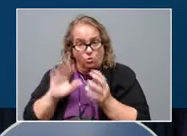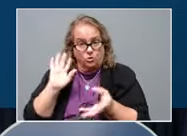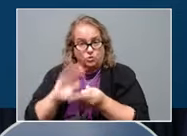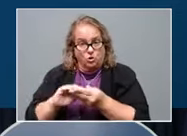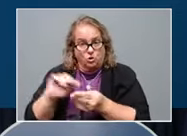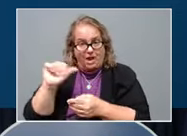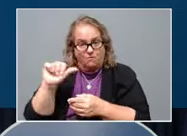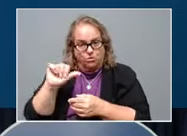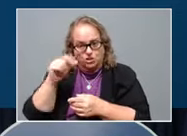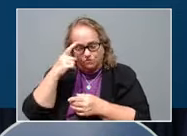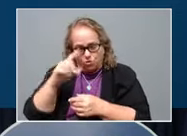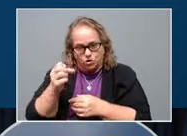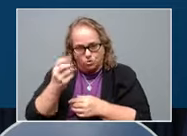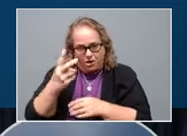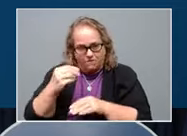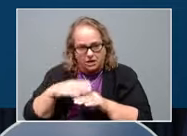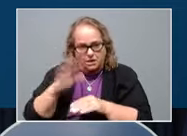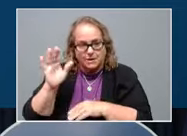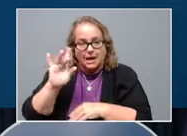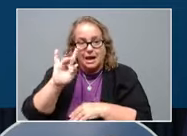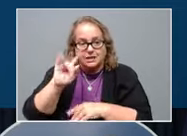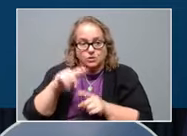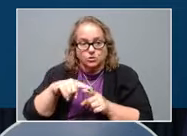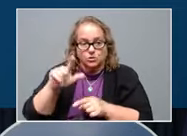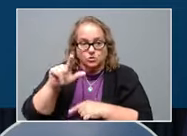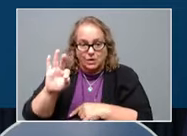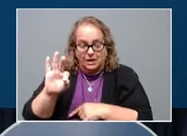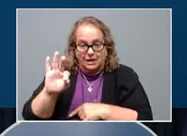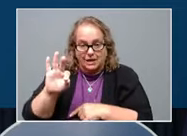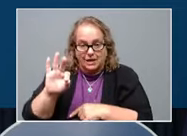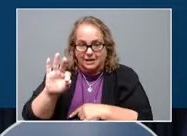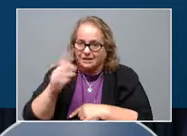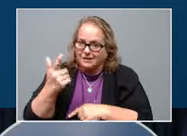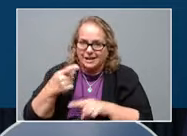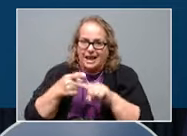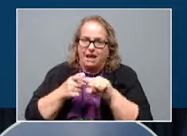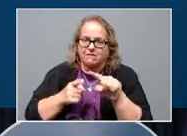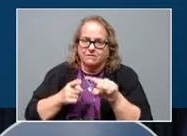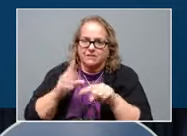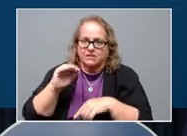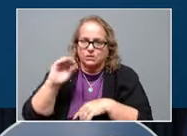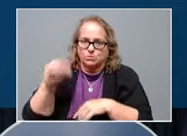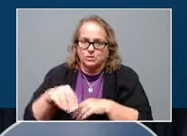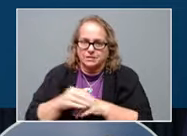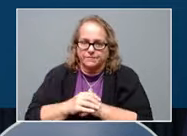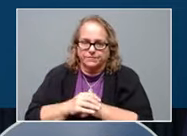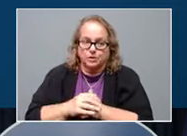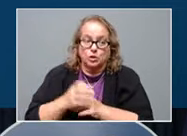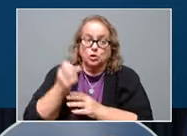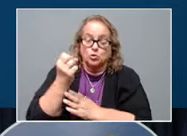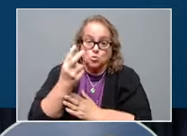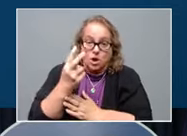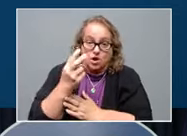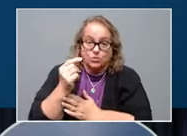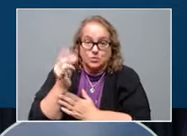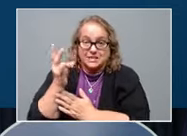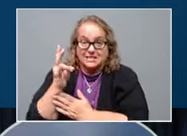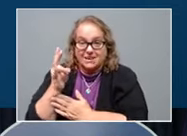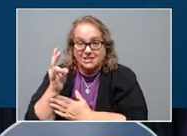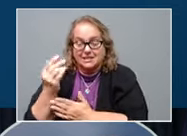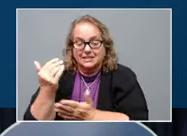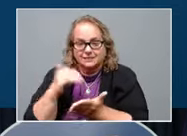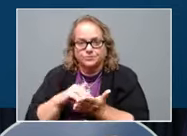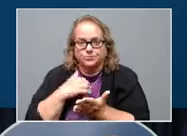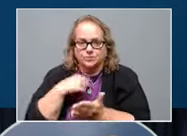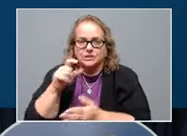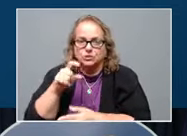12 and up. 18 to 29, just half. And then 12 to 17, again, we need to do